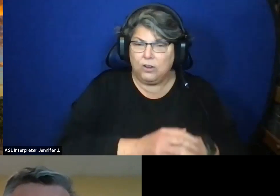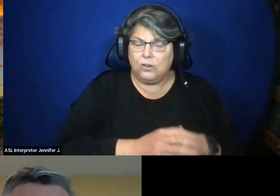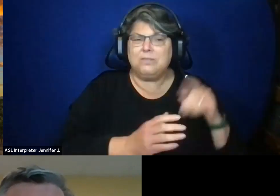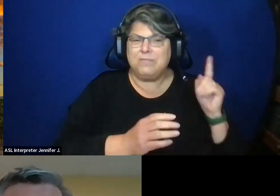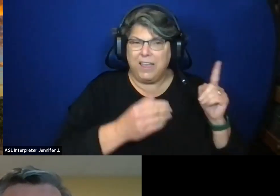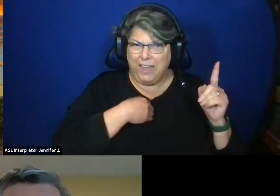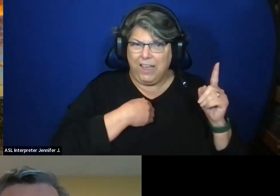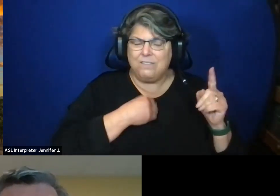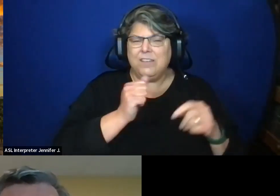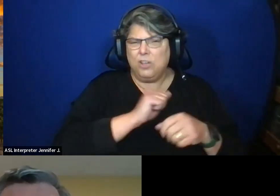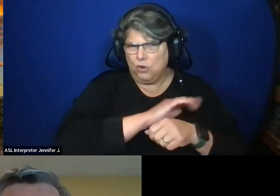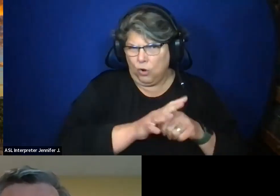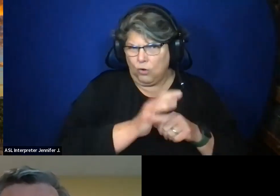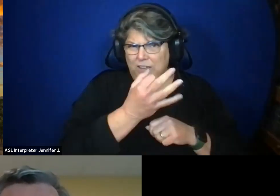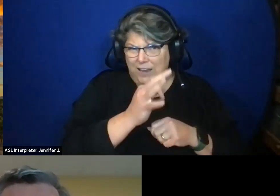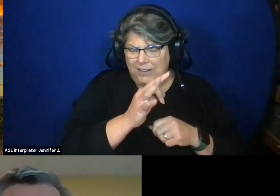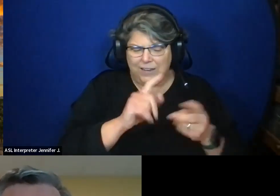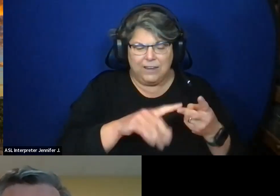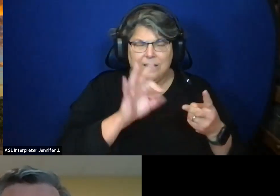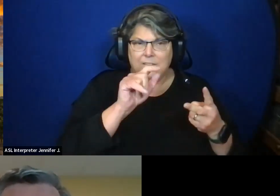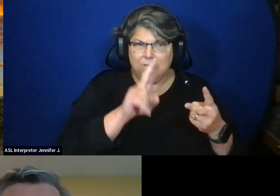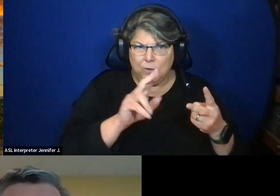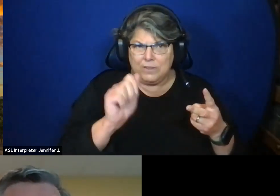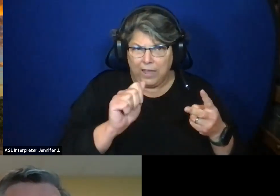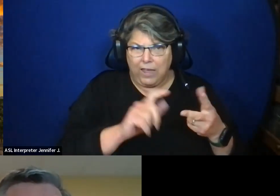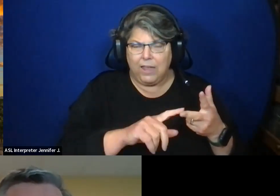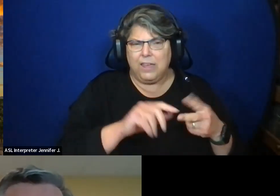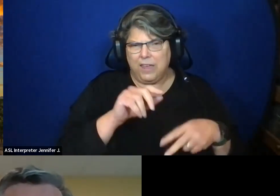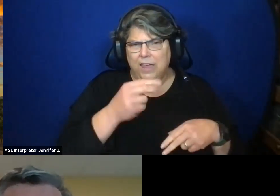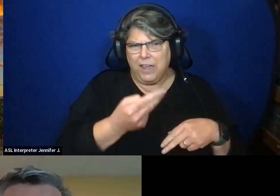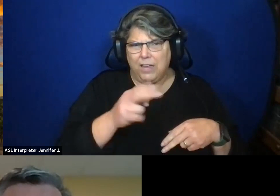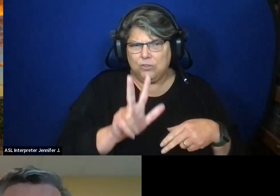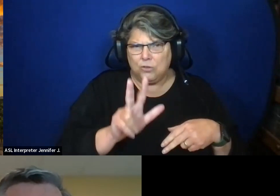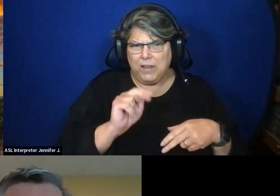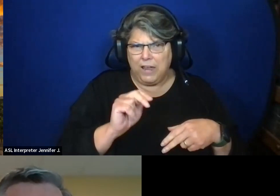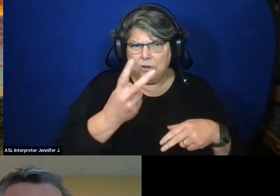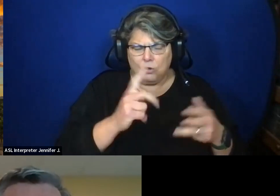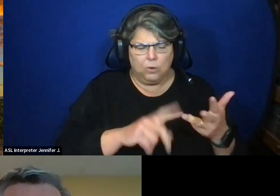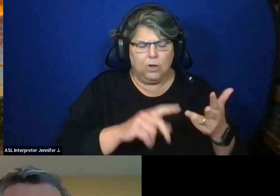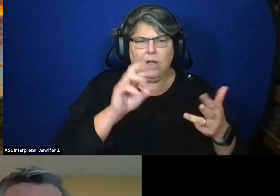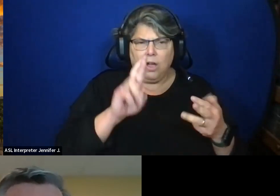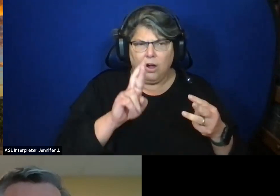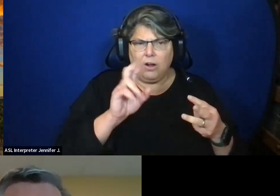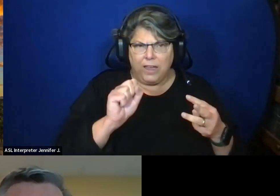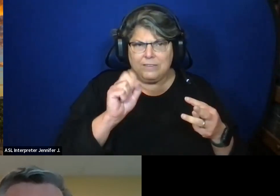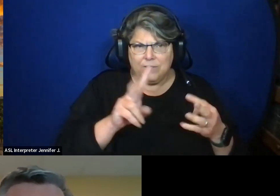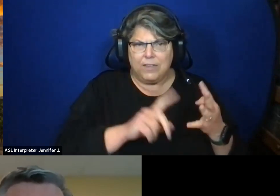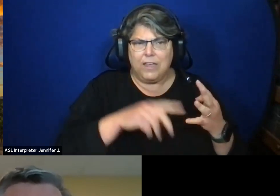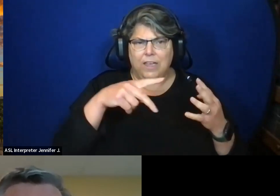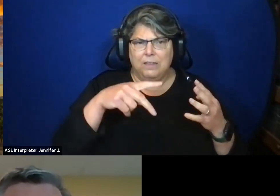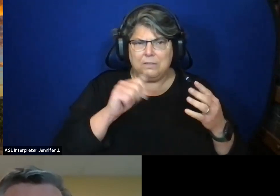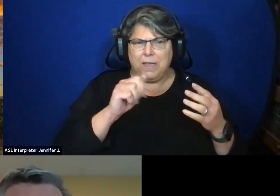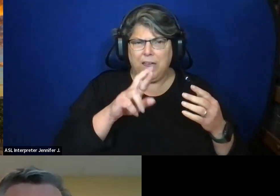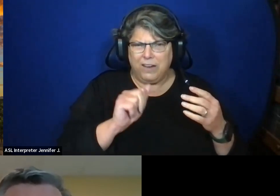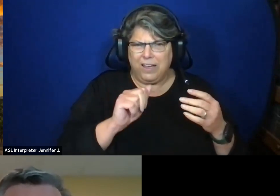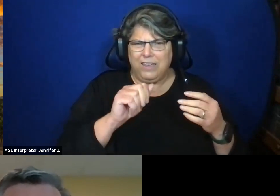COVID-19 or SARS-CoV-2, influenza A, H3N2 mostly, RSV, parainfluenza. And that's not to say